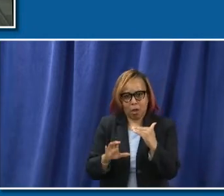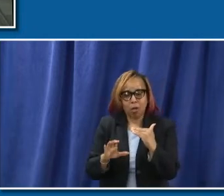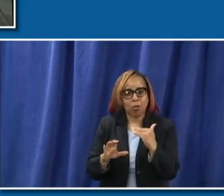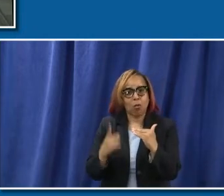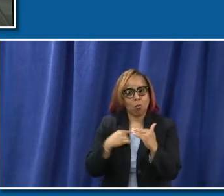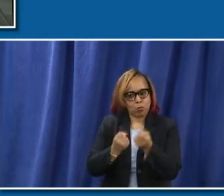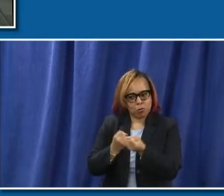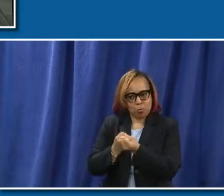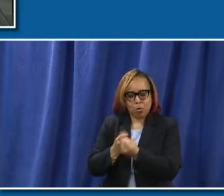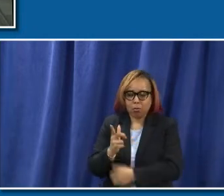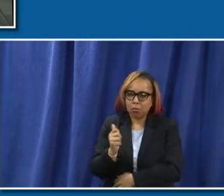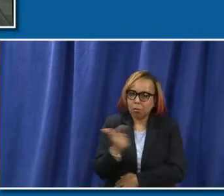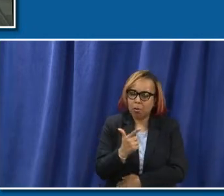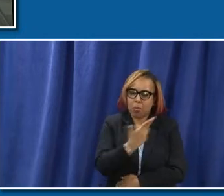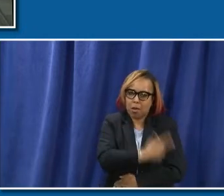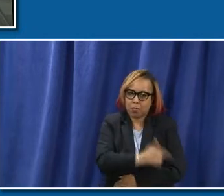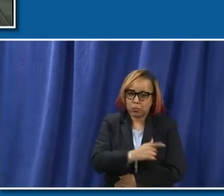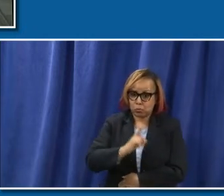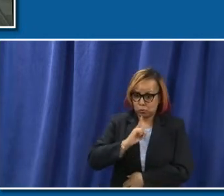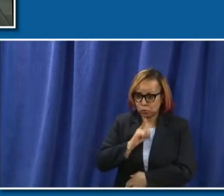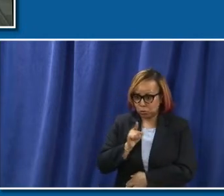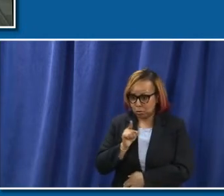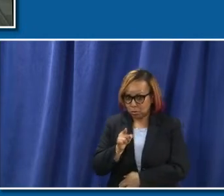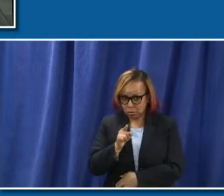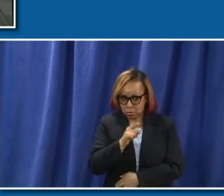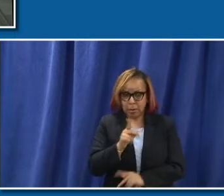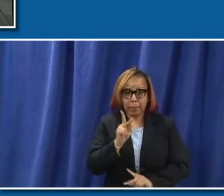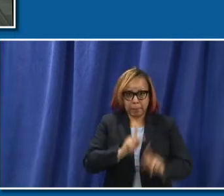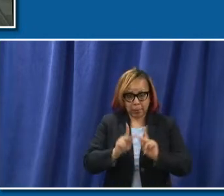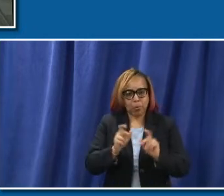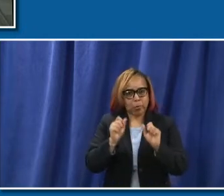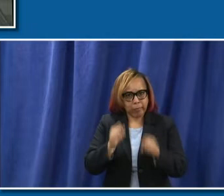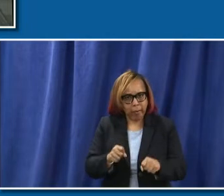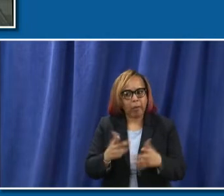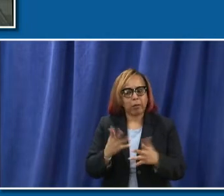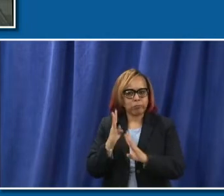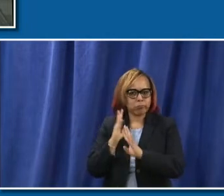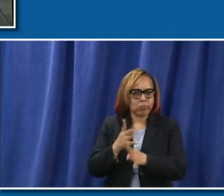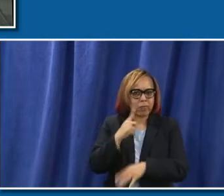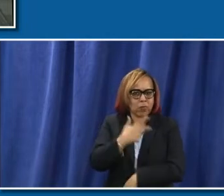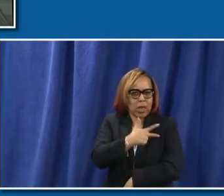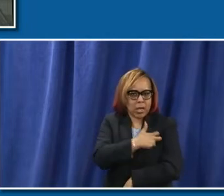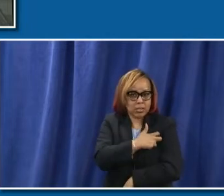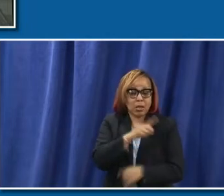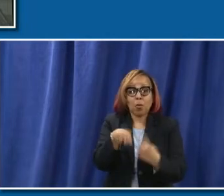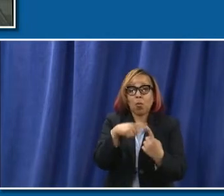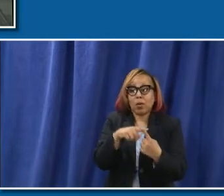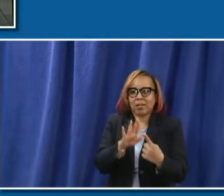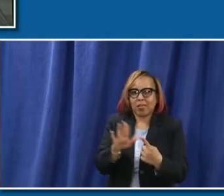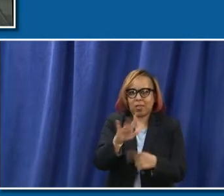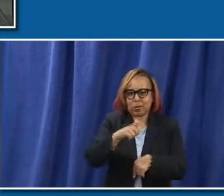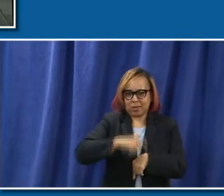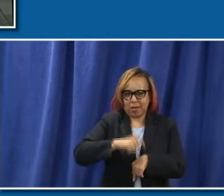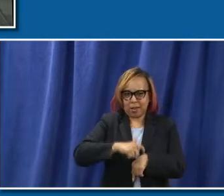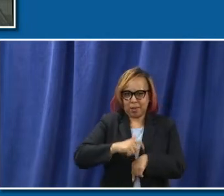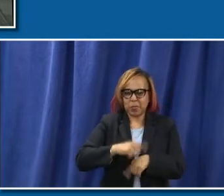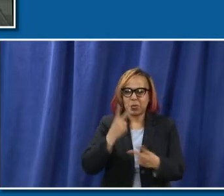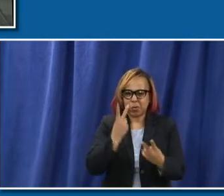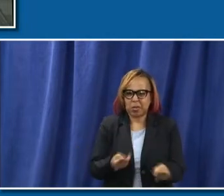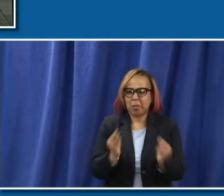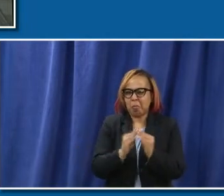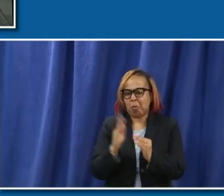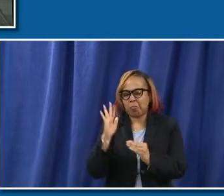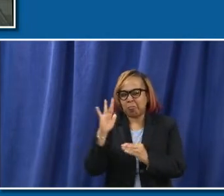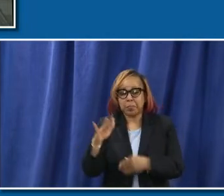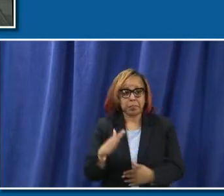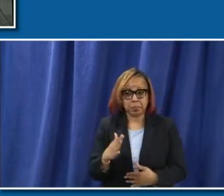we're supporting all hospitals to ensure that people can get vaccine really when it's their time in line, and you'll be seeing some more of that.